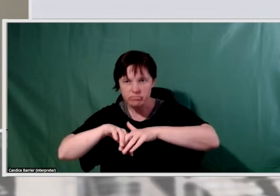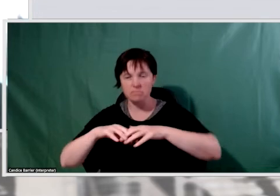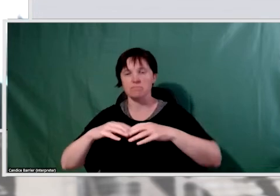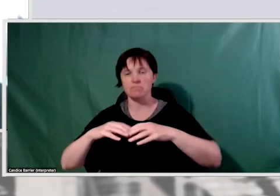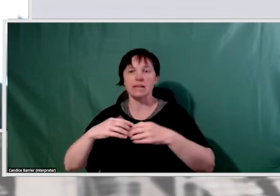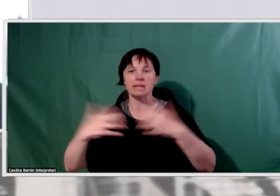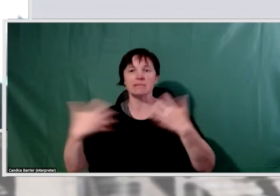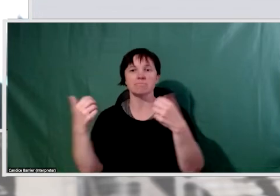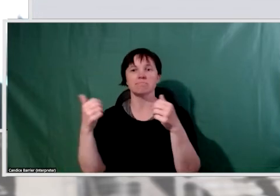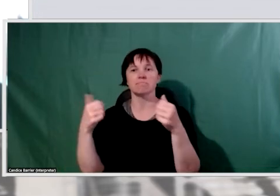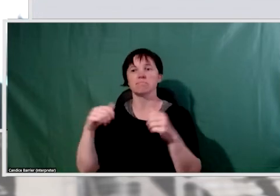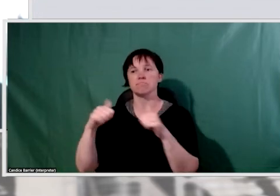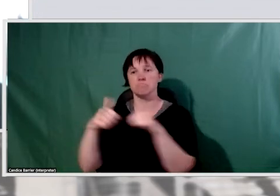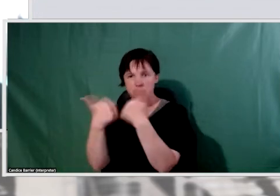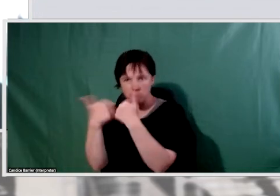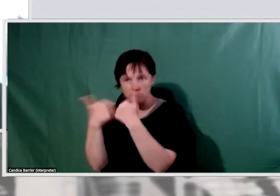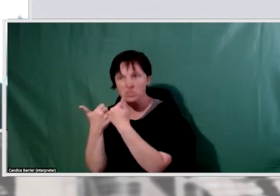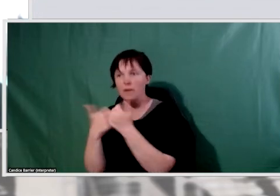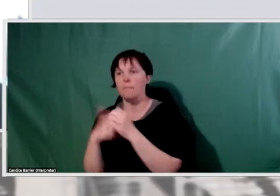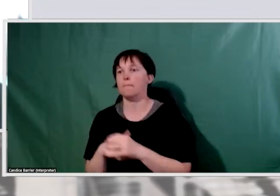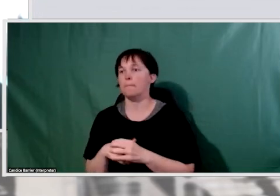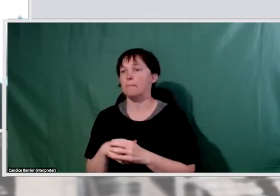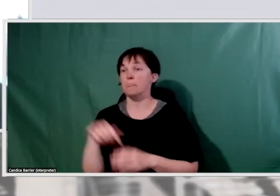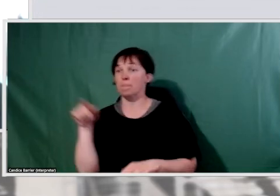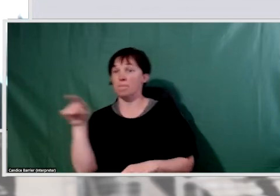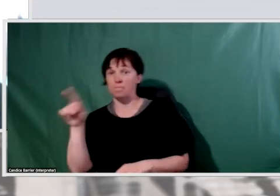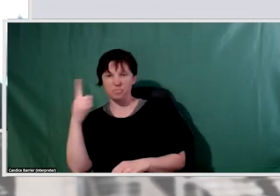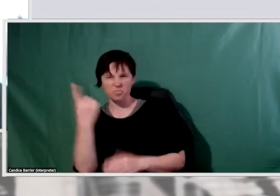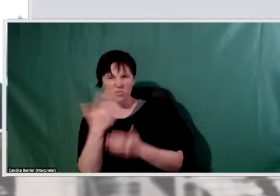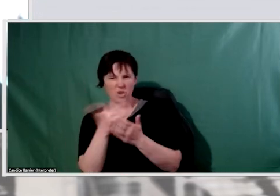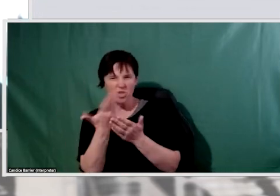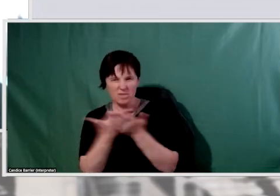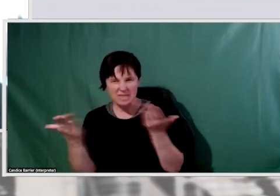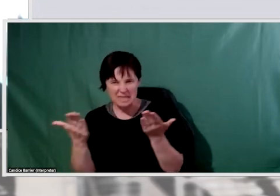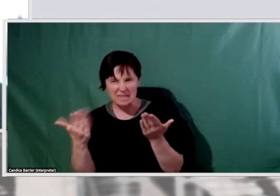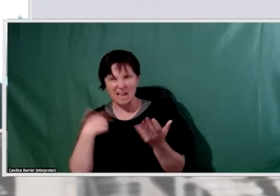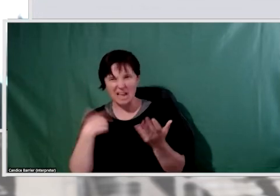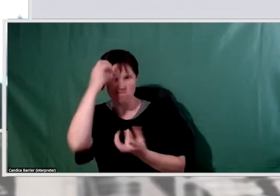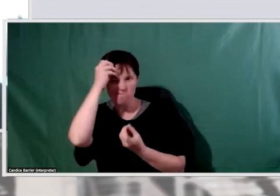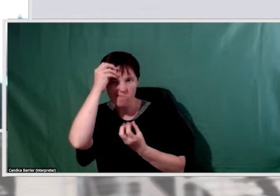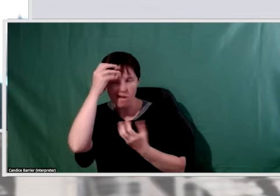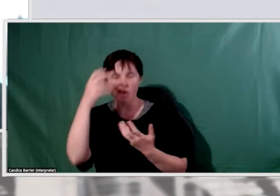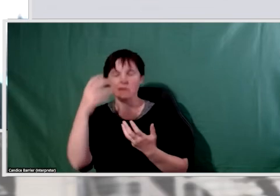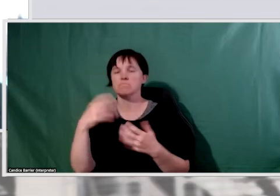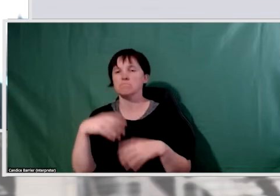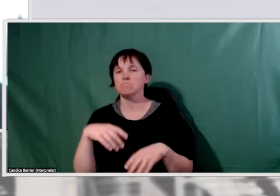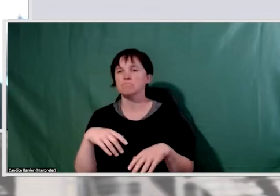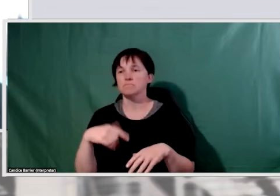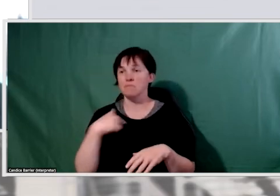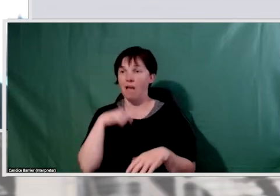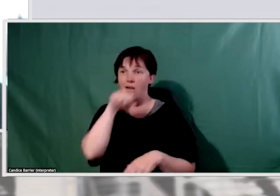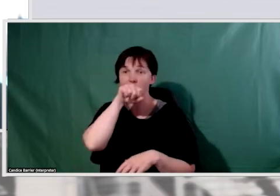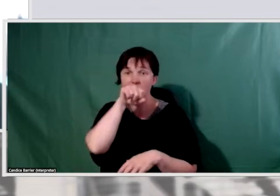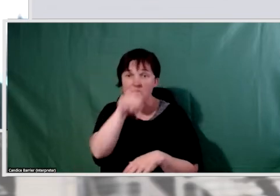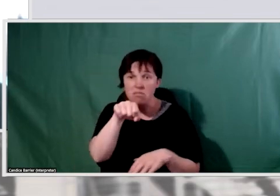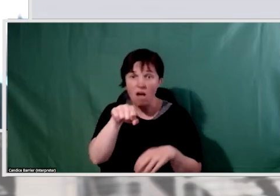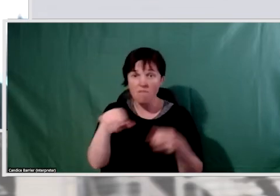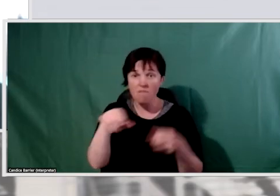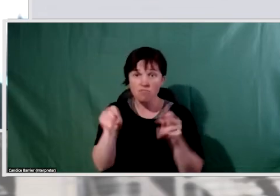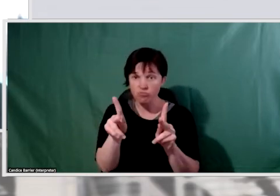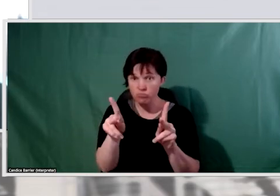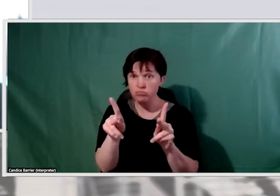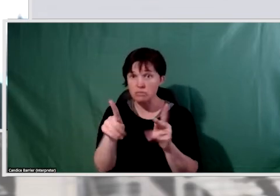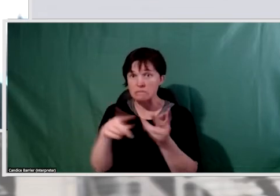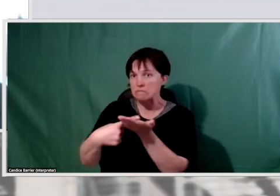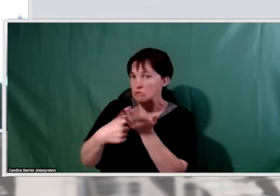And can I add one last thing? I'm sorry, because I just thought of this, Kathy. I'd love an opportunity to talk with you offline,